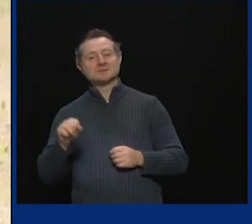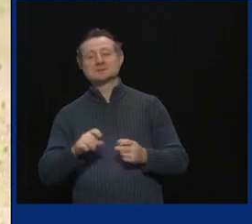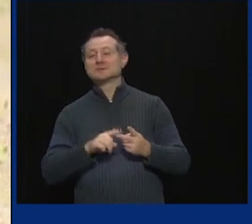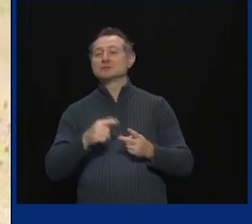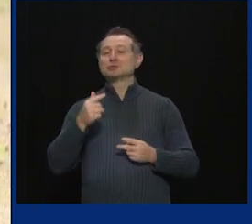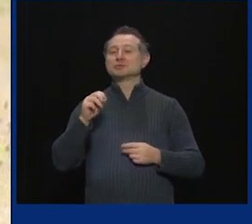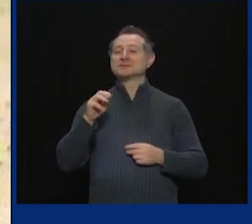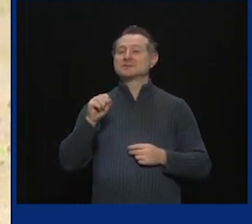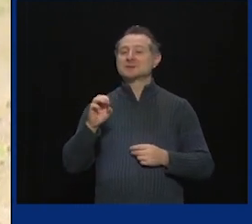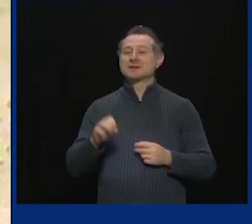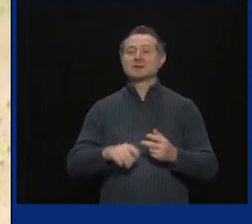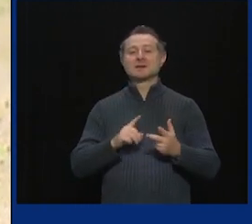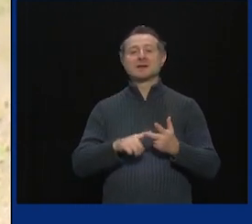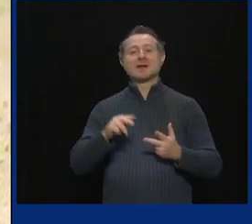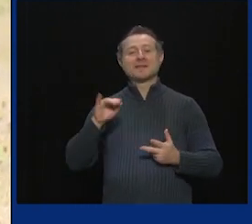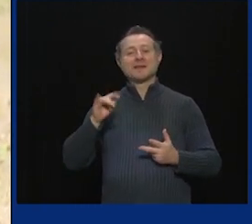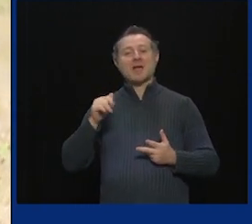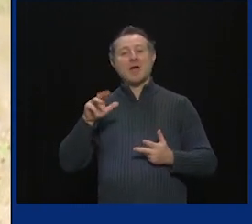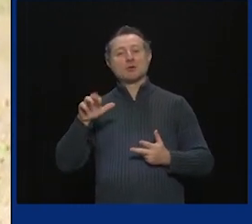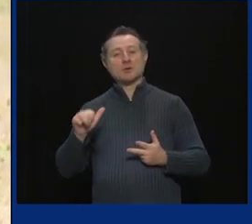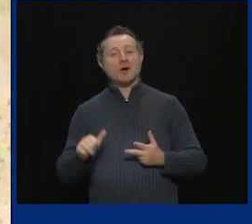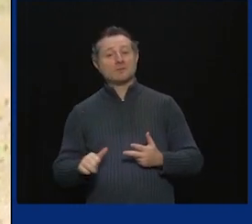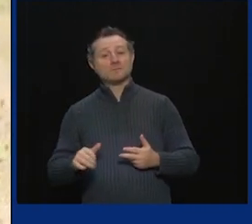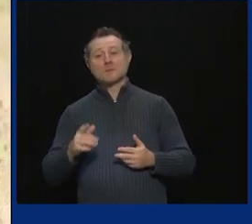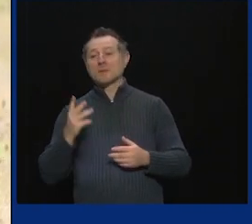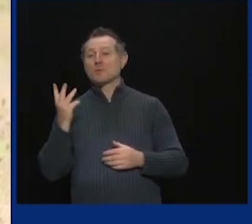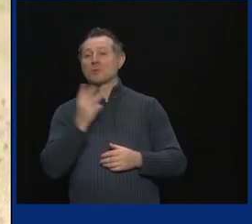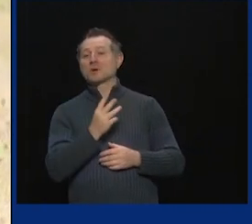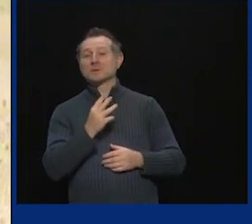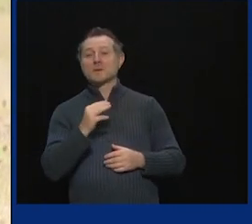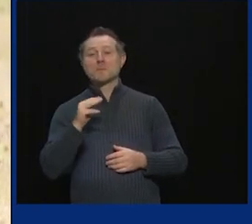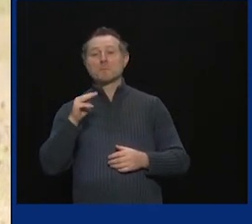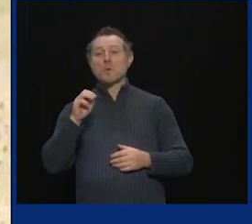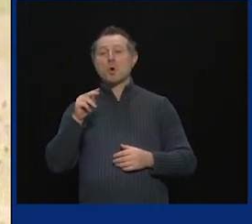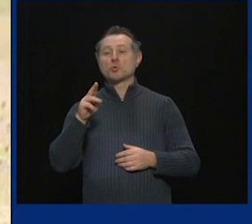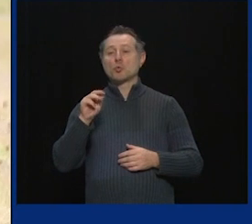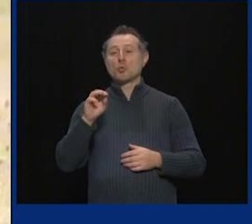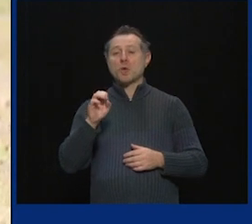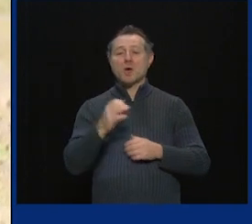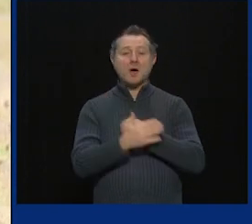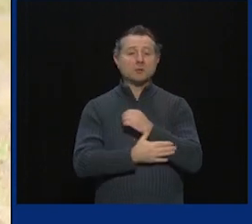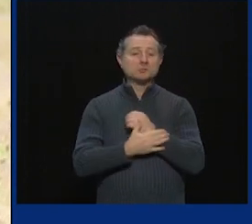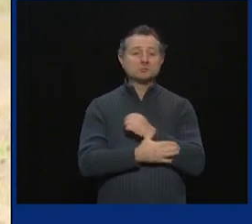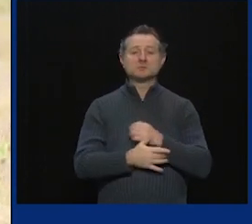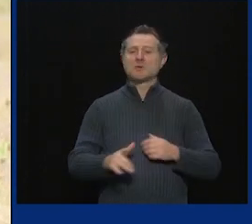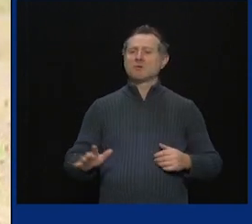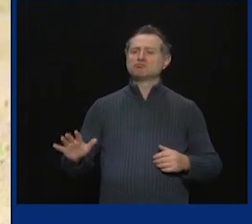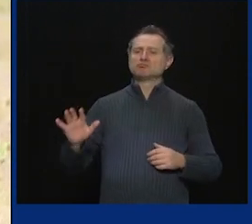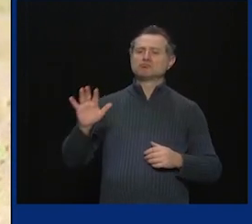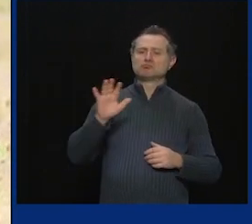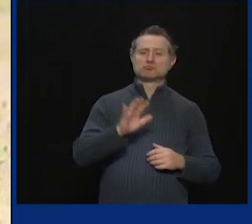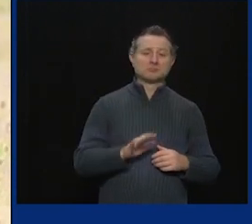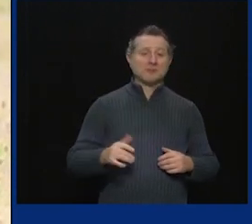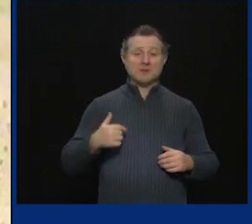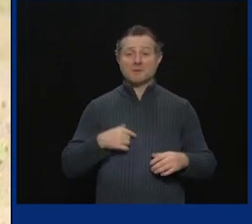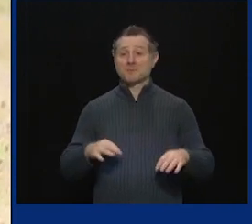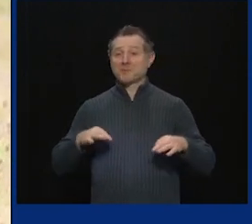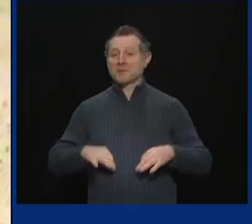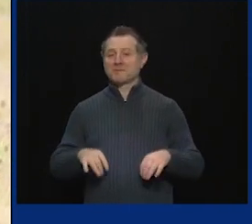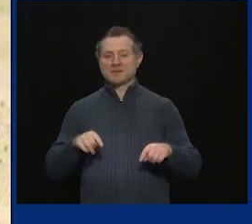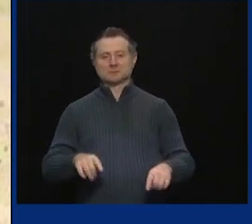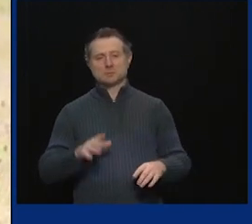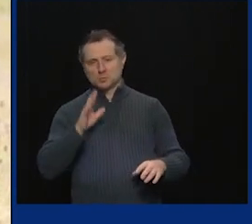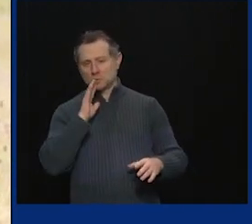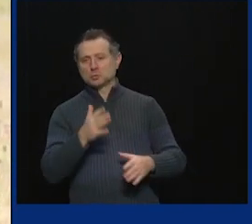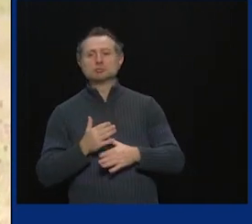County. The benefits of these projects will be shared by all because the talent and